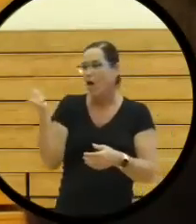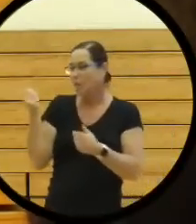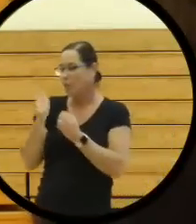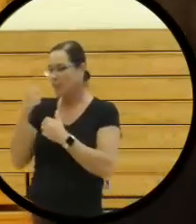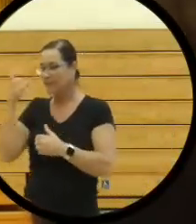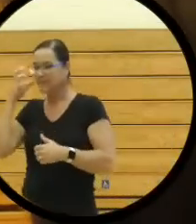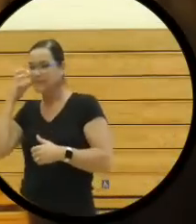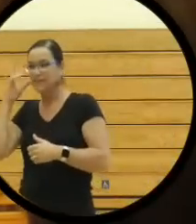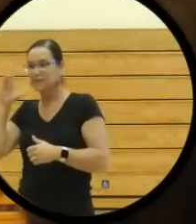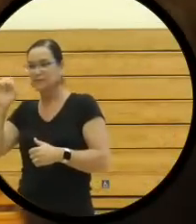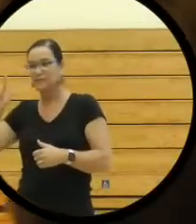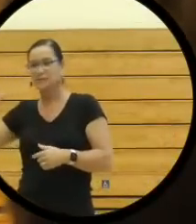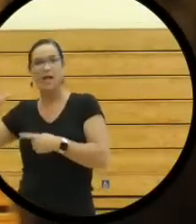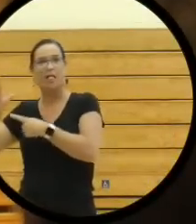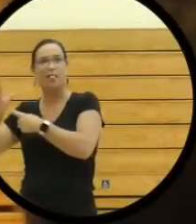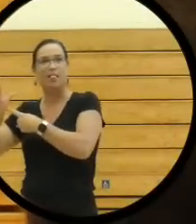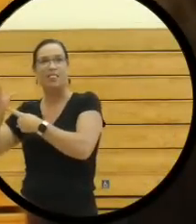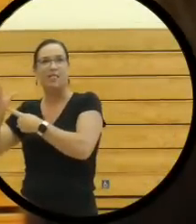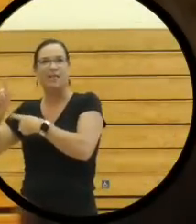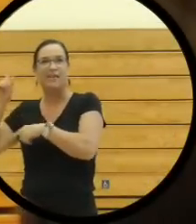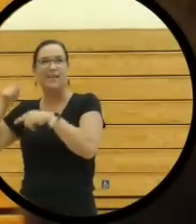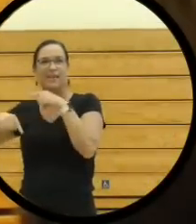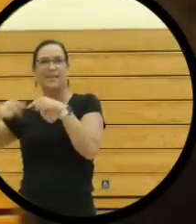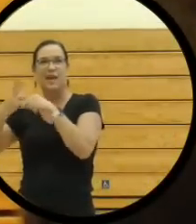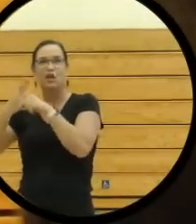able to help people get in touch. And